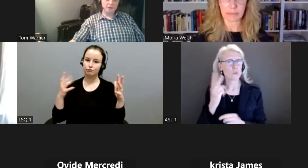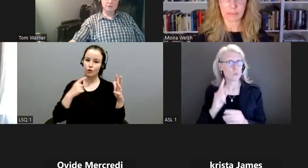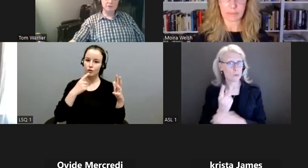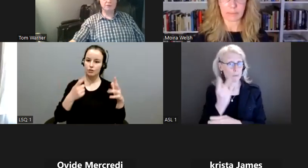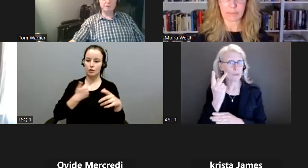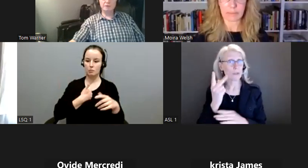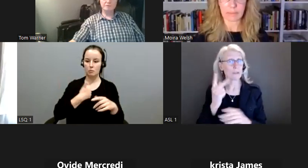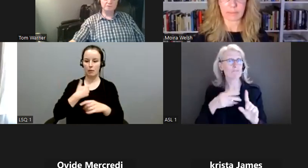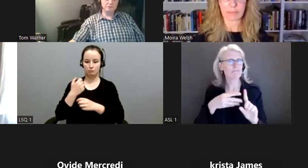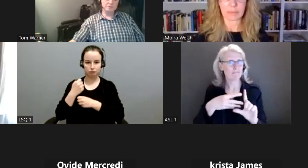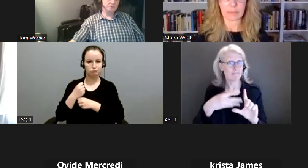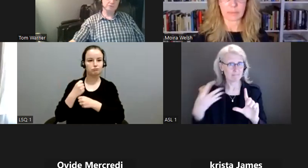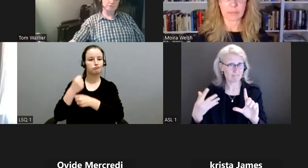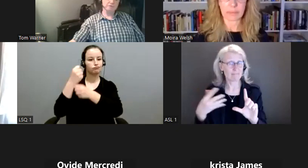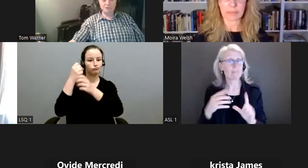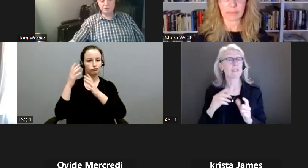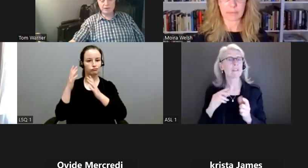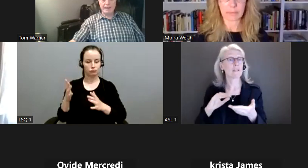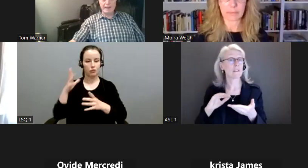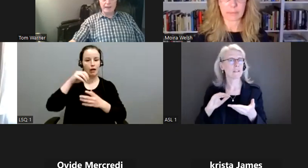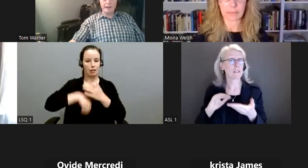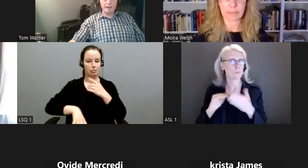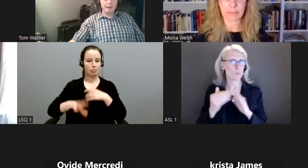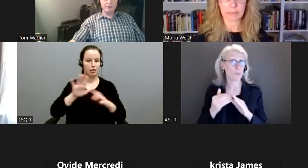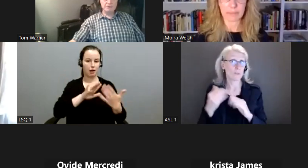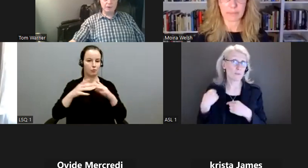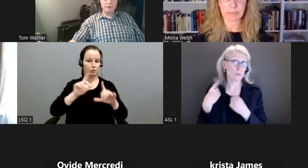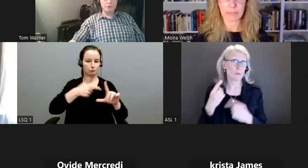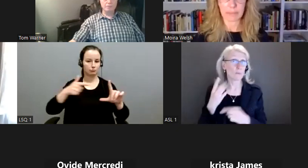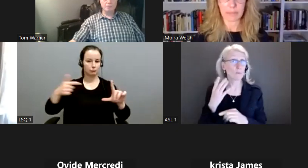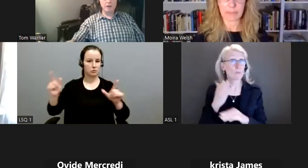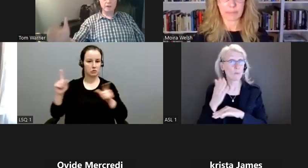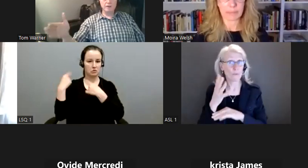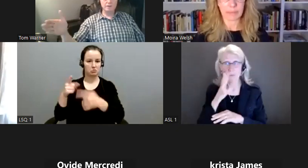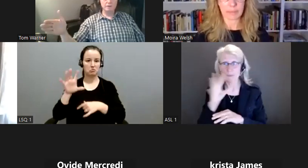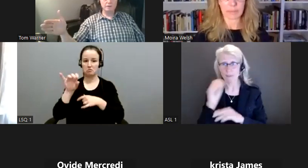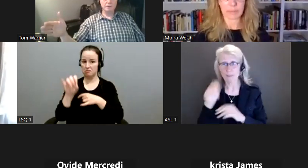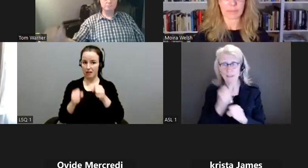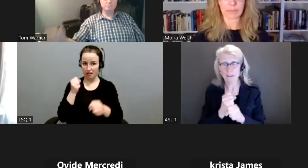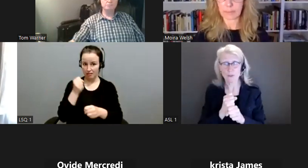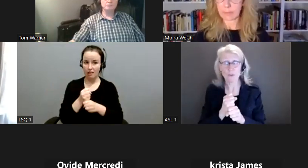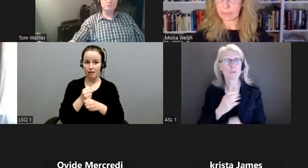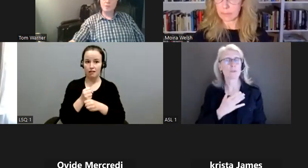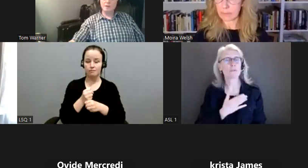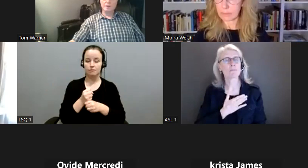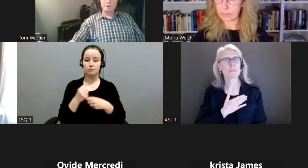LGBTQI plus community for over 50 years, and so my